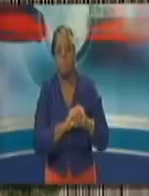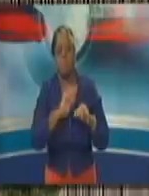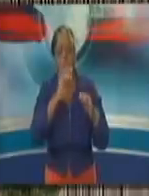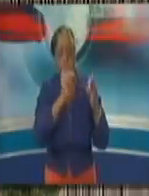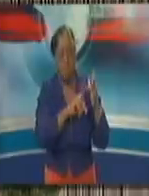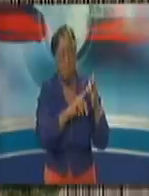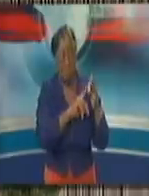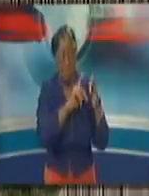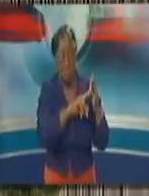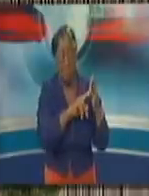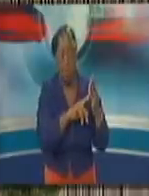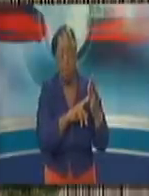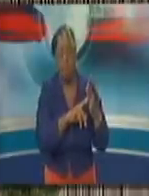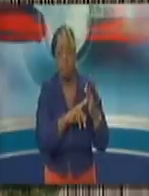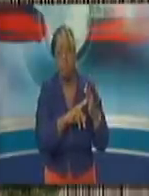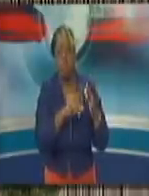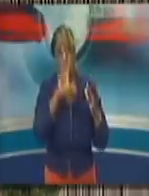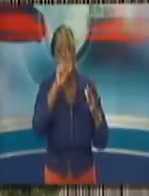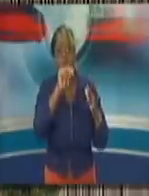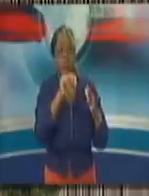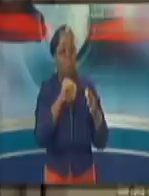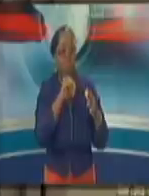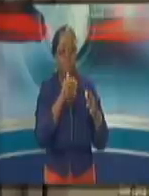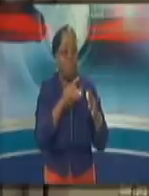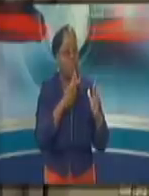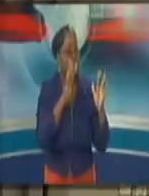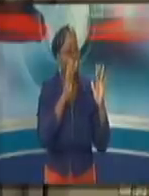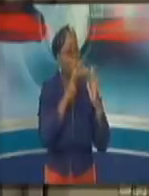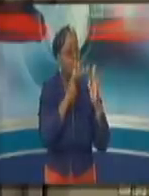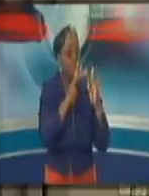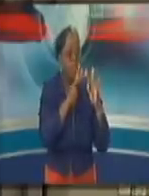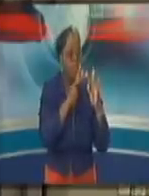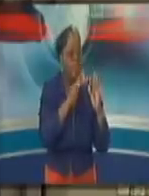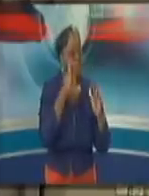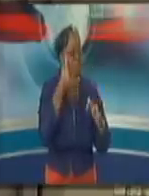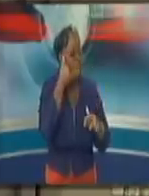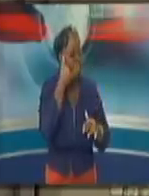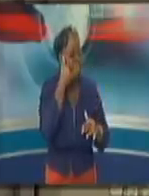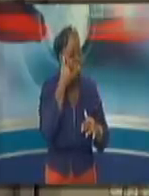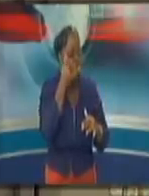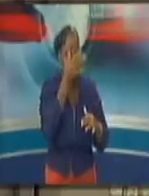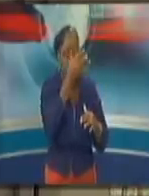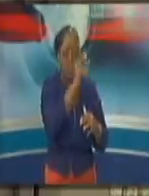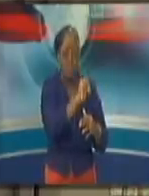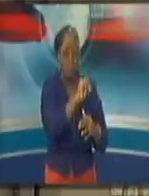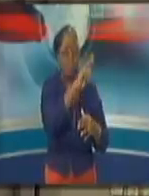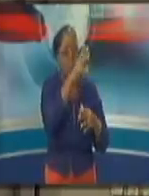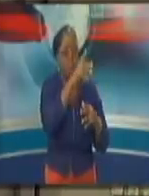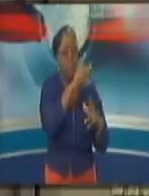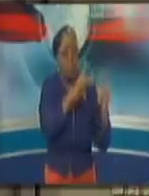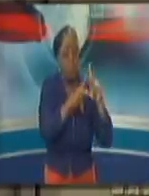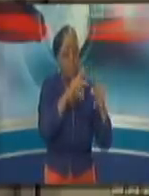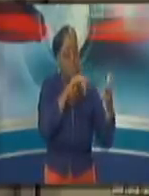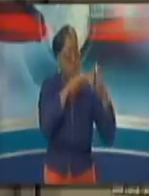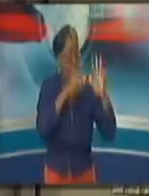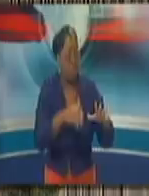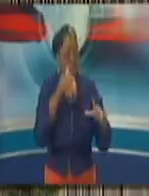part, and the answer is no, I have not been in contact with Professor Copeland on the specific issue that you have